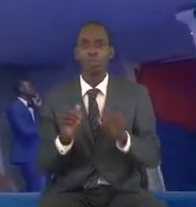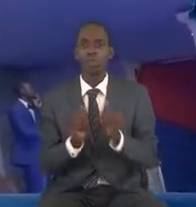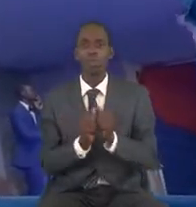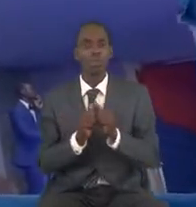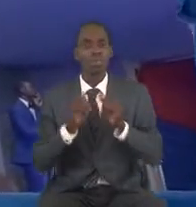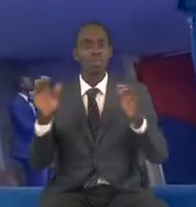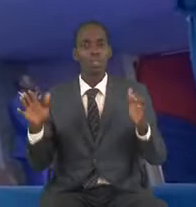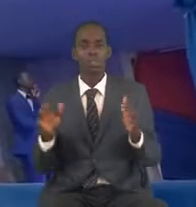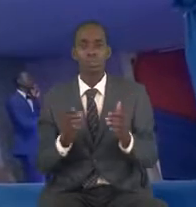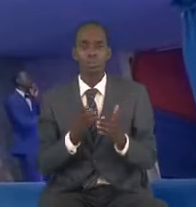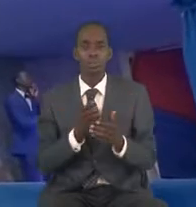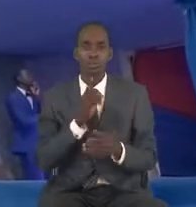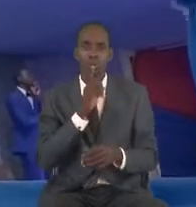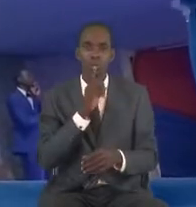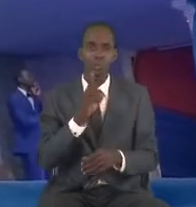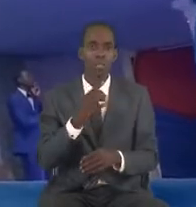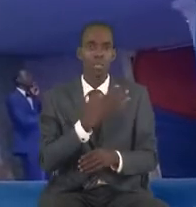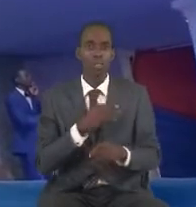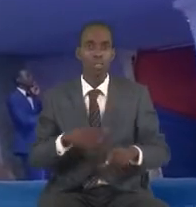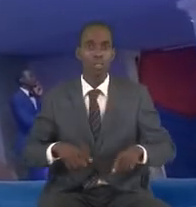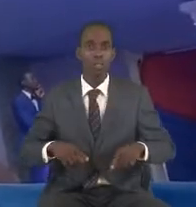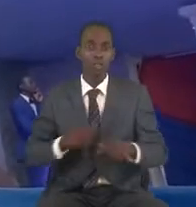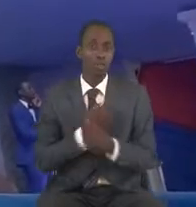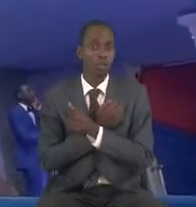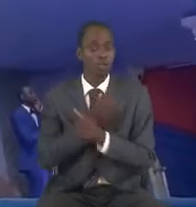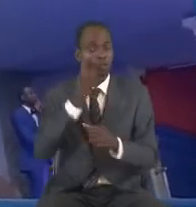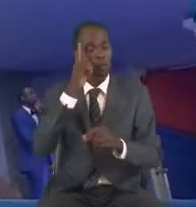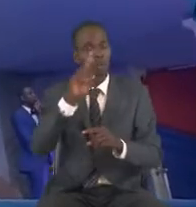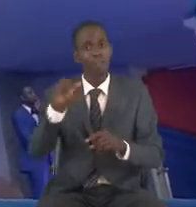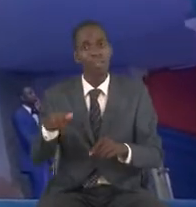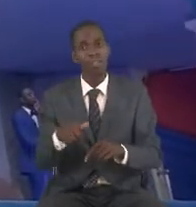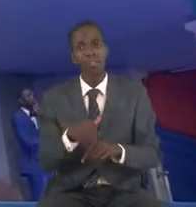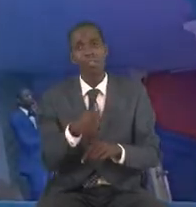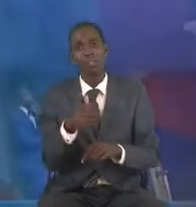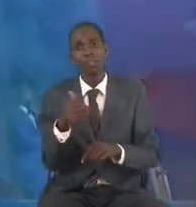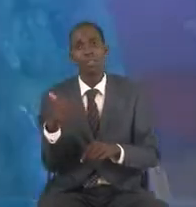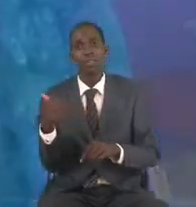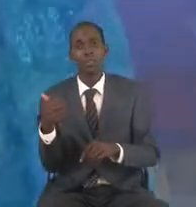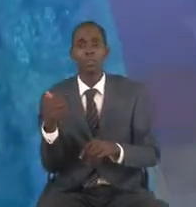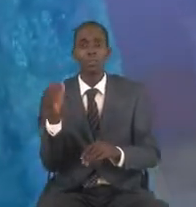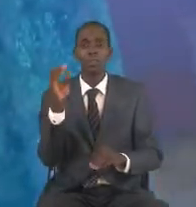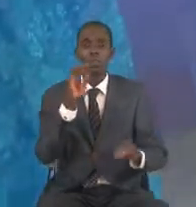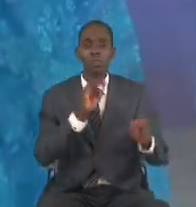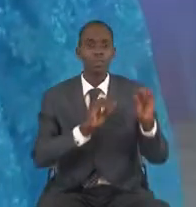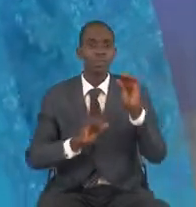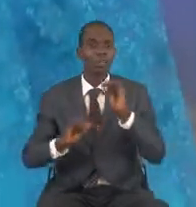truth and love for one another, Lord.